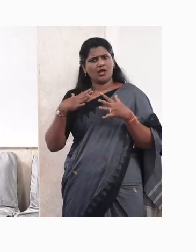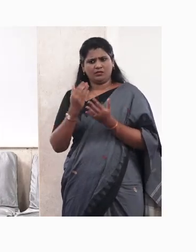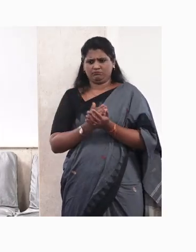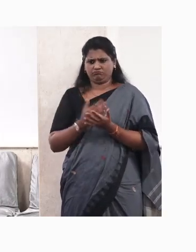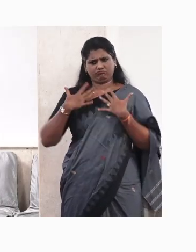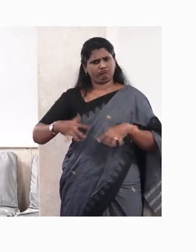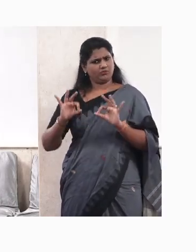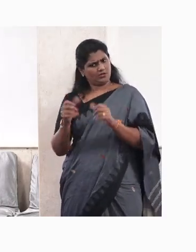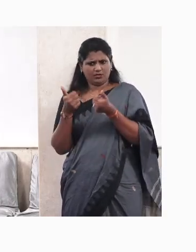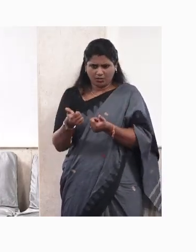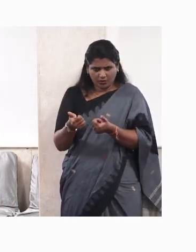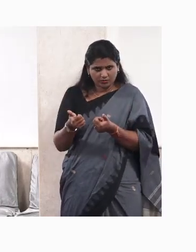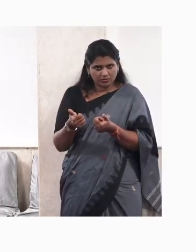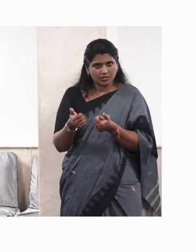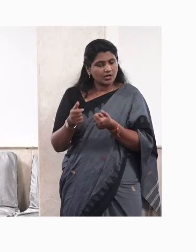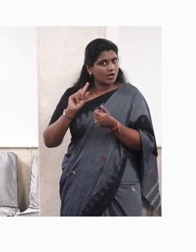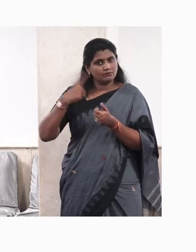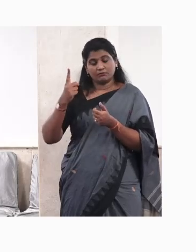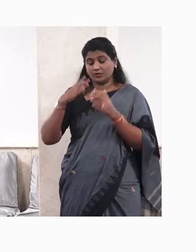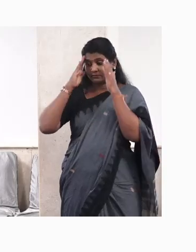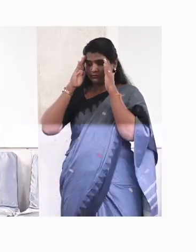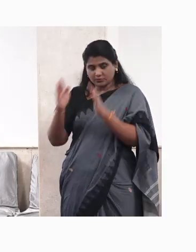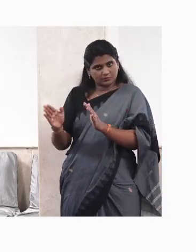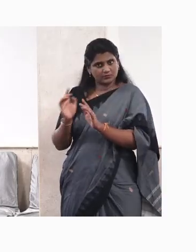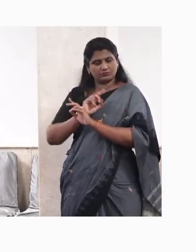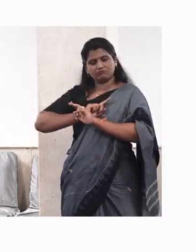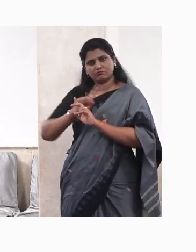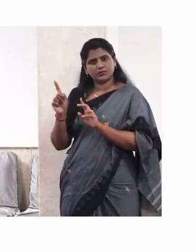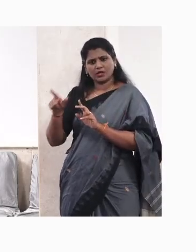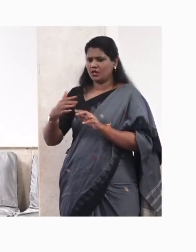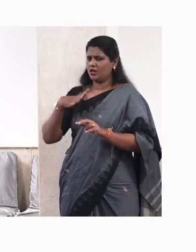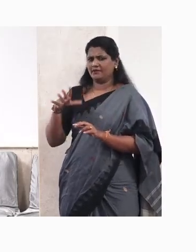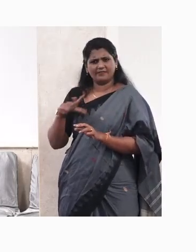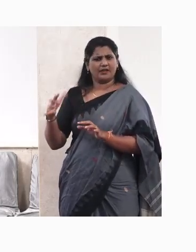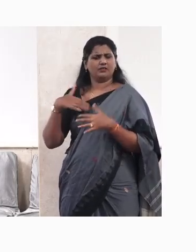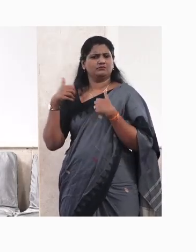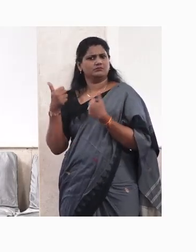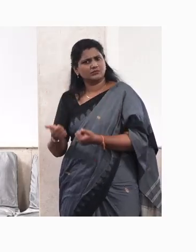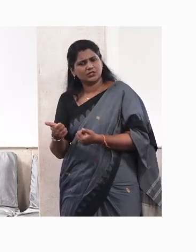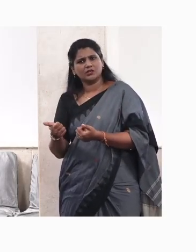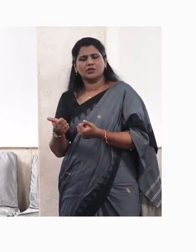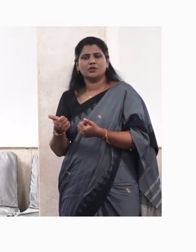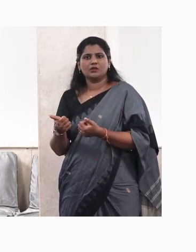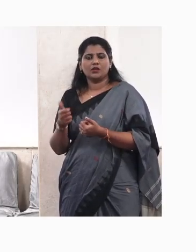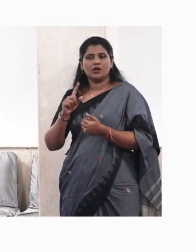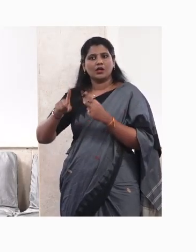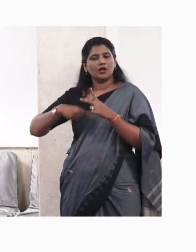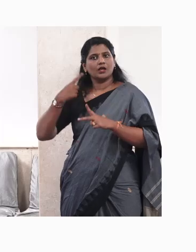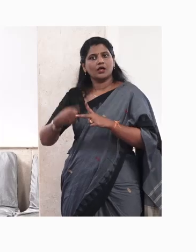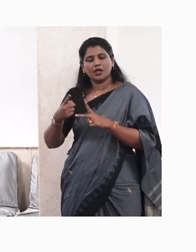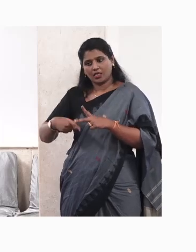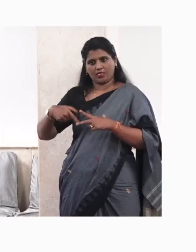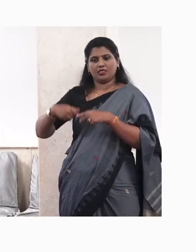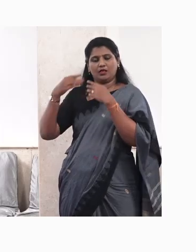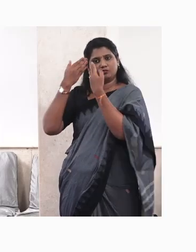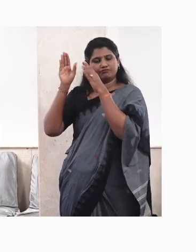health? Because always my focus used to be, okay, whether they are fine, whether they are in good health. But now, after taking up this open